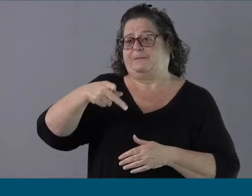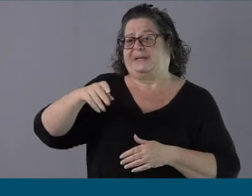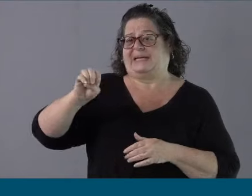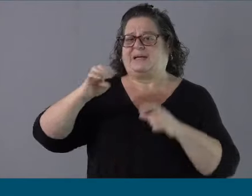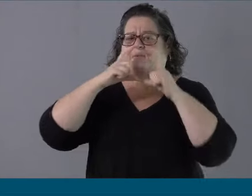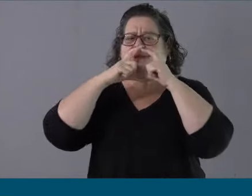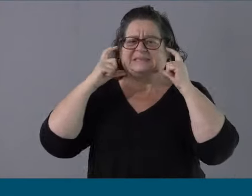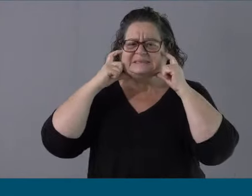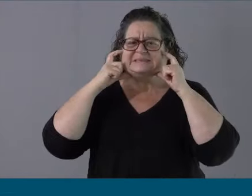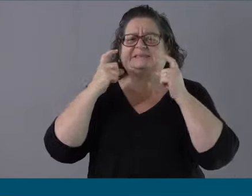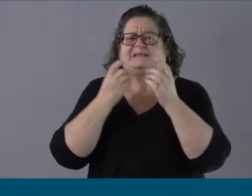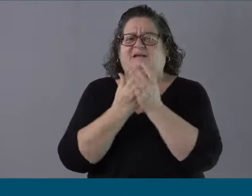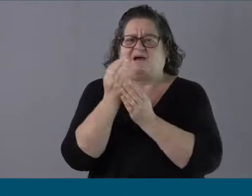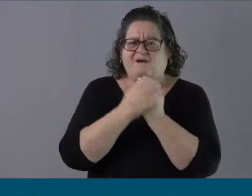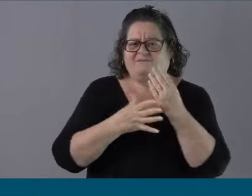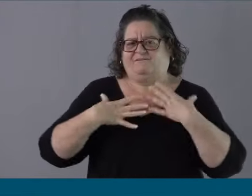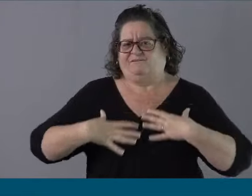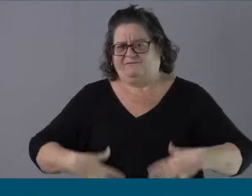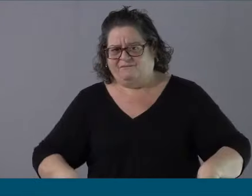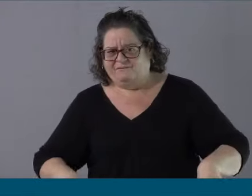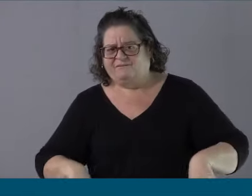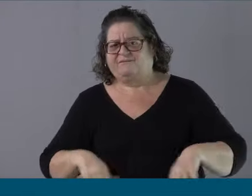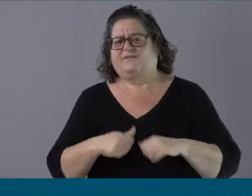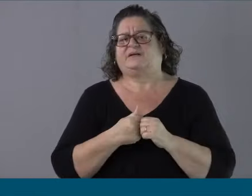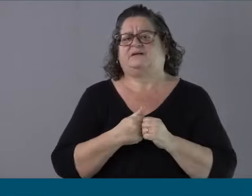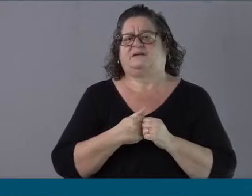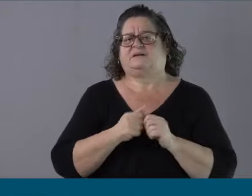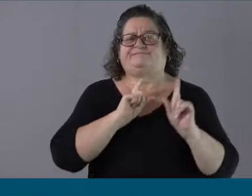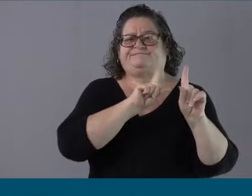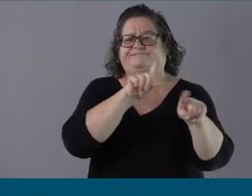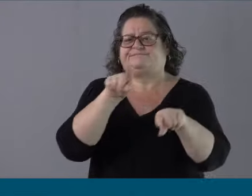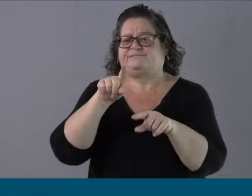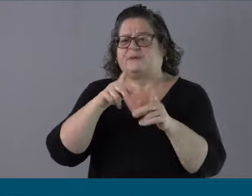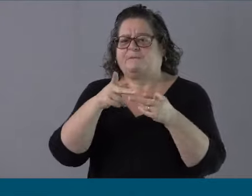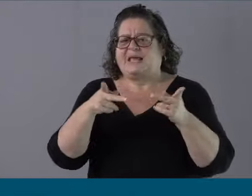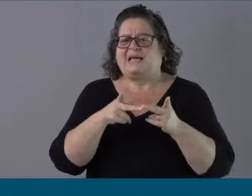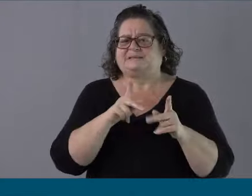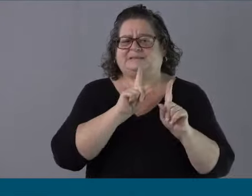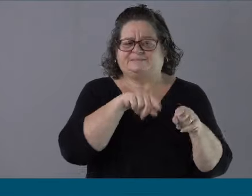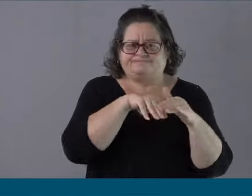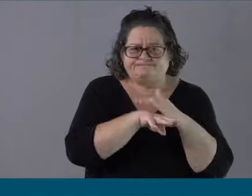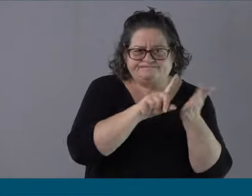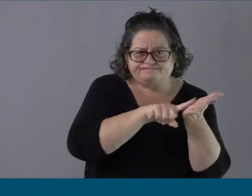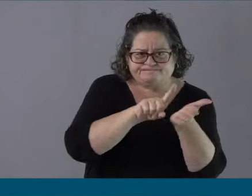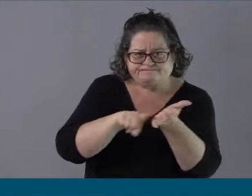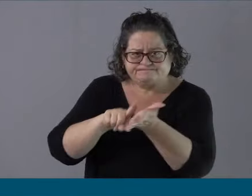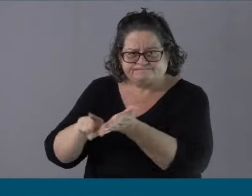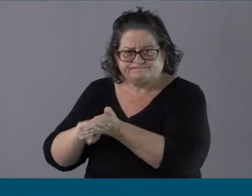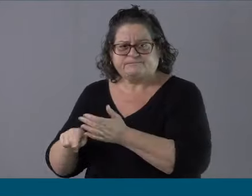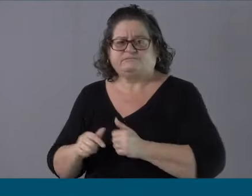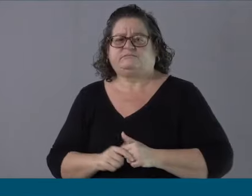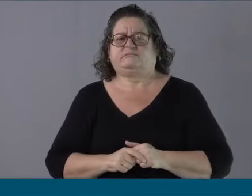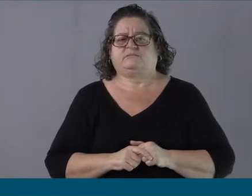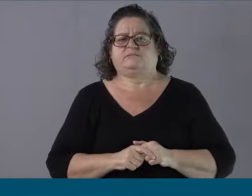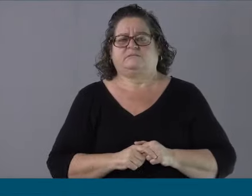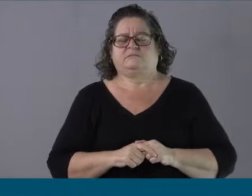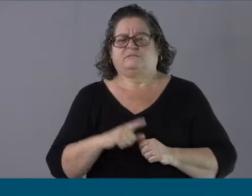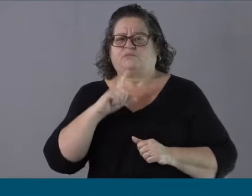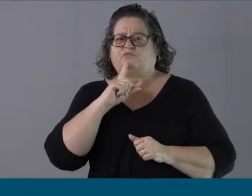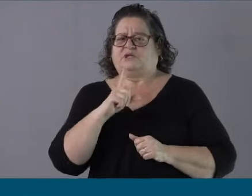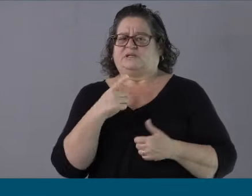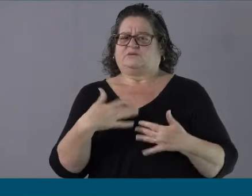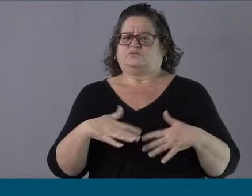contact tracing, shoring up our high schools, along with planning for a safe and healthy future in Arizona while protecting